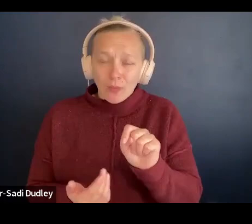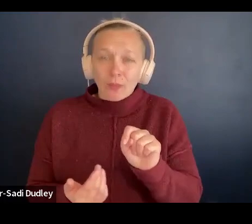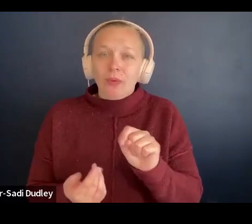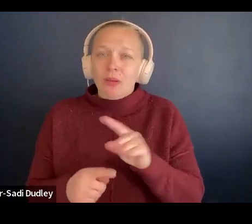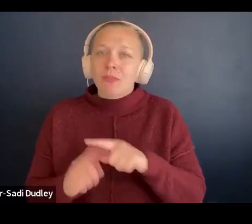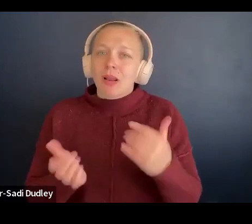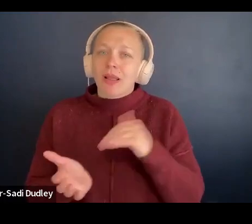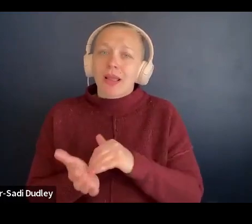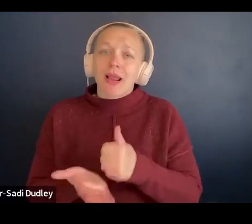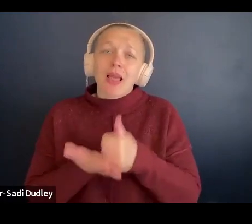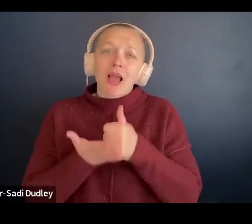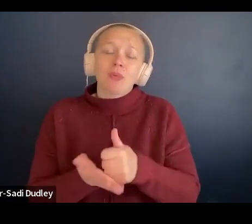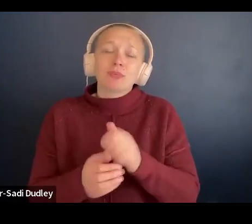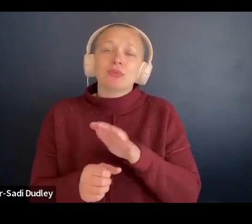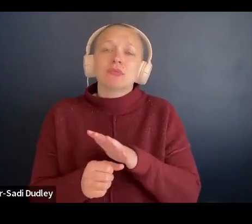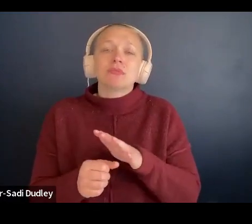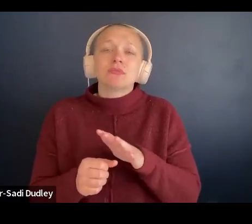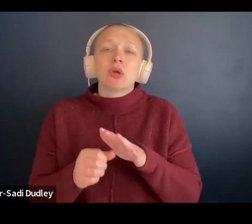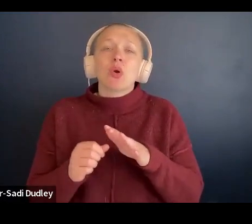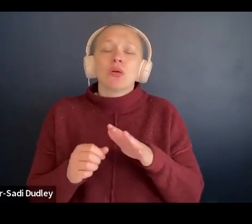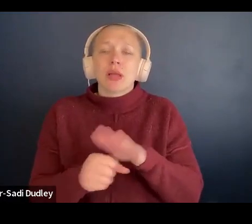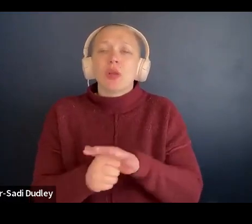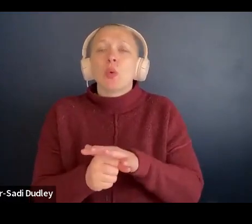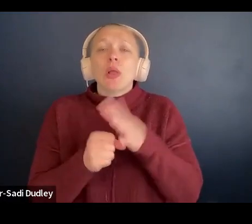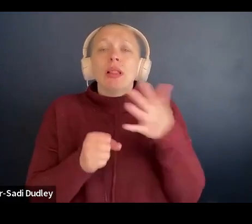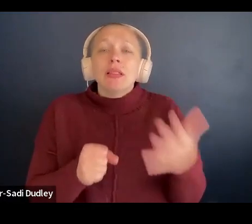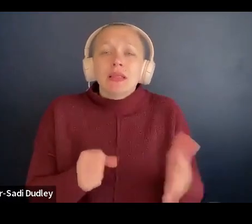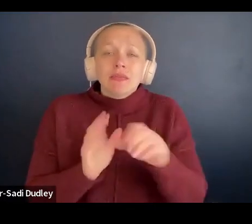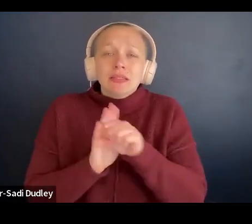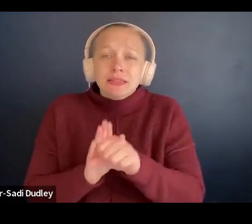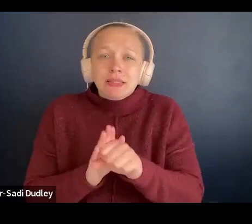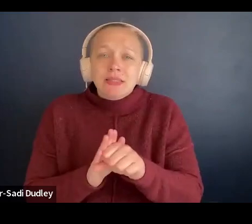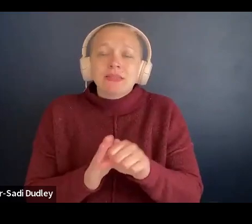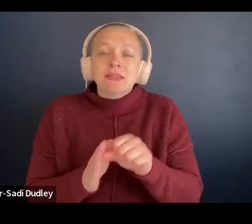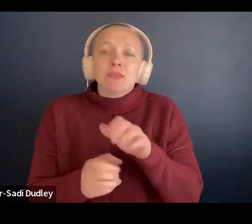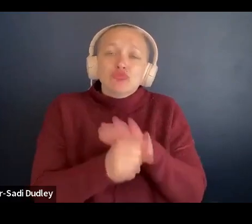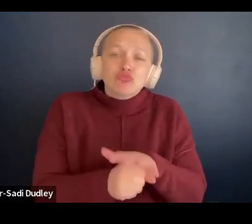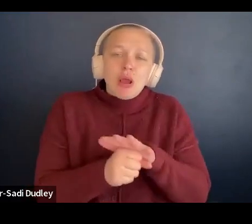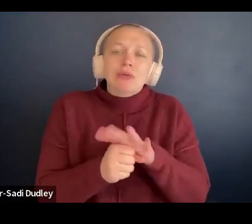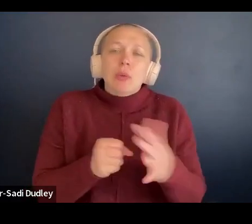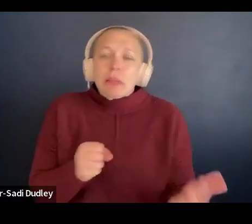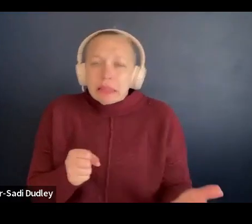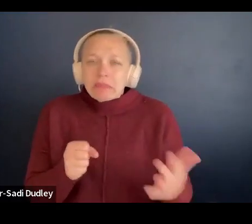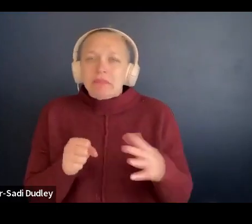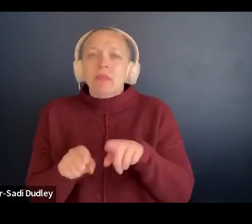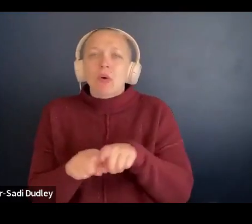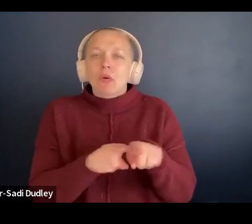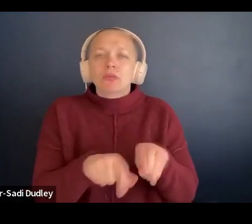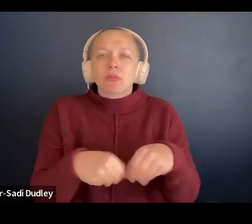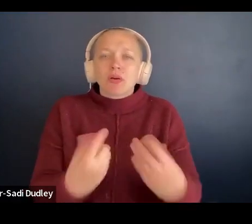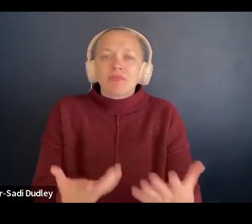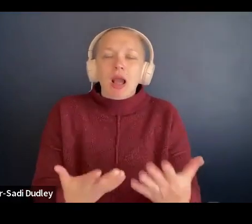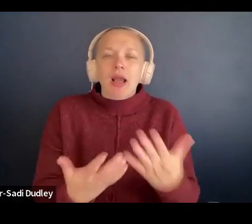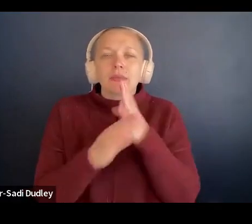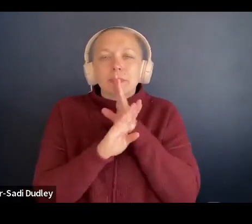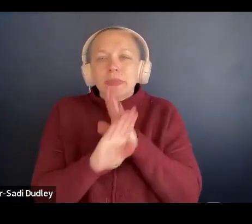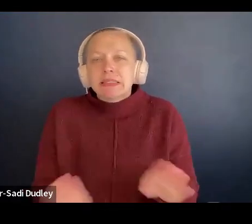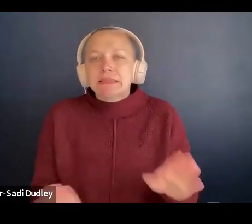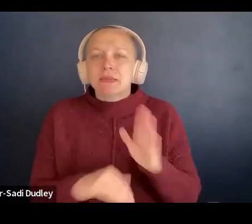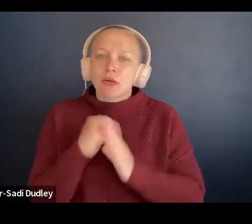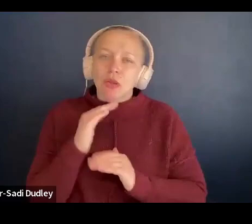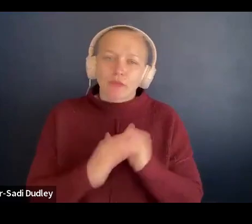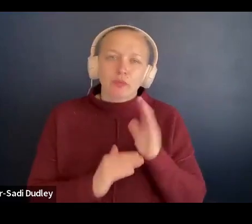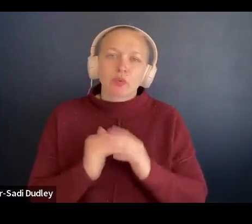that they have with their illness and to help them pass away peacefully and have comfort. It's also there to support the family.